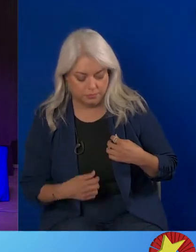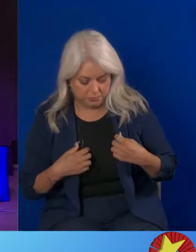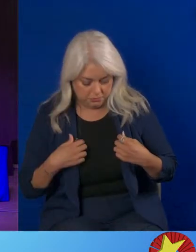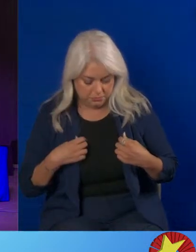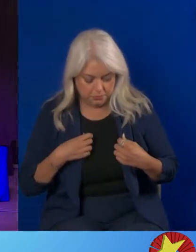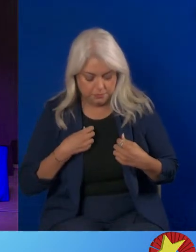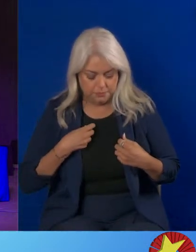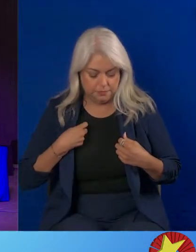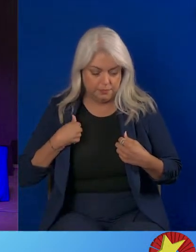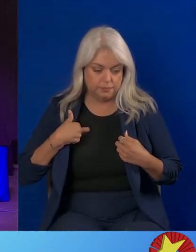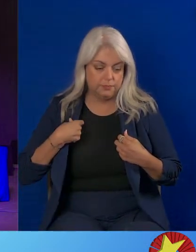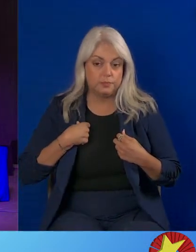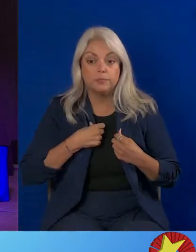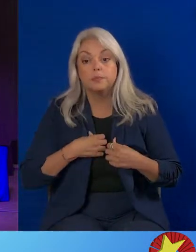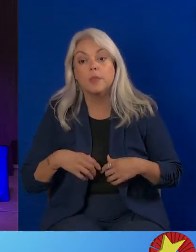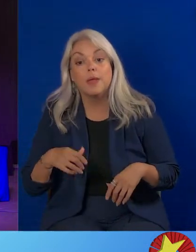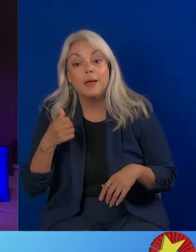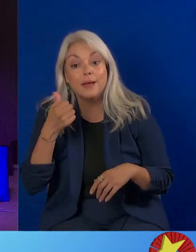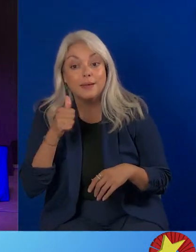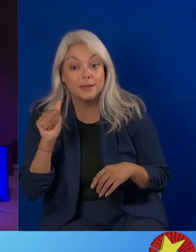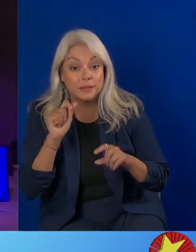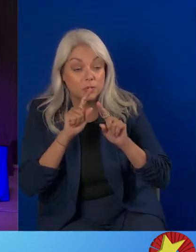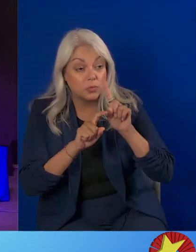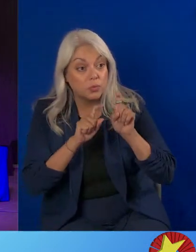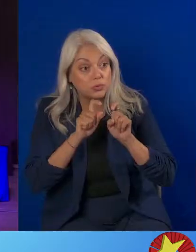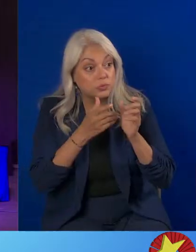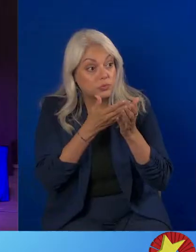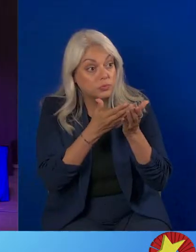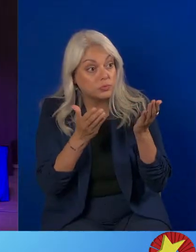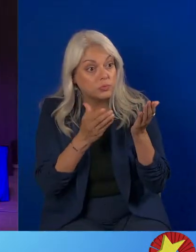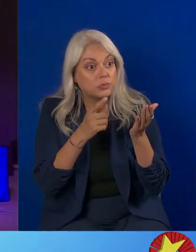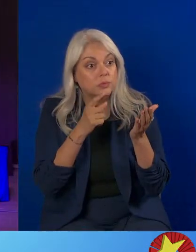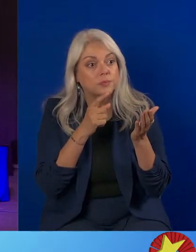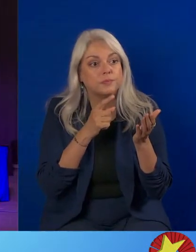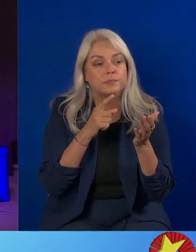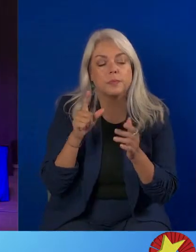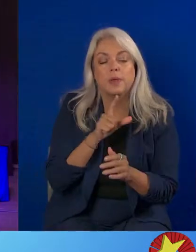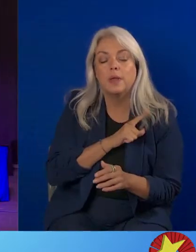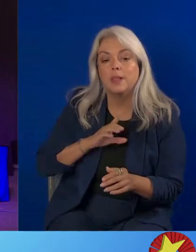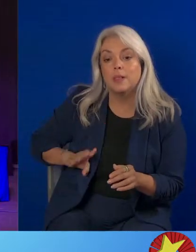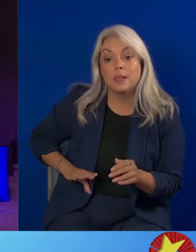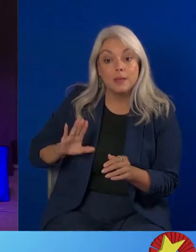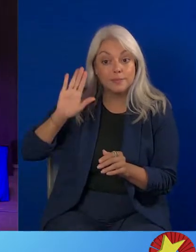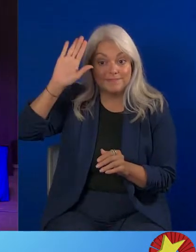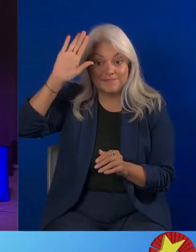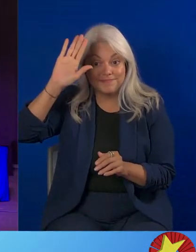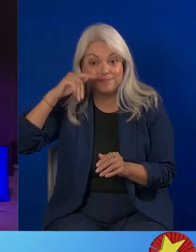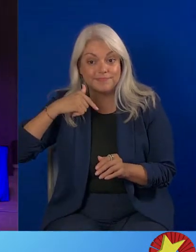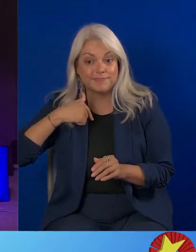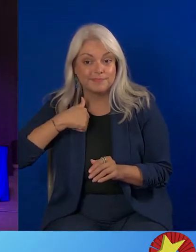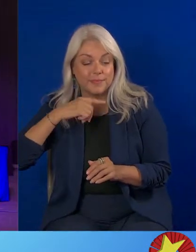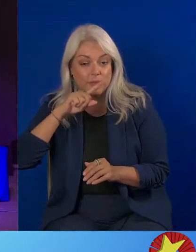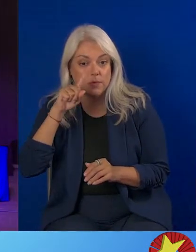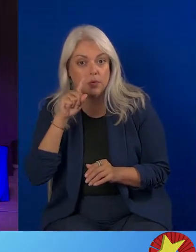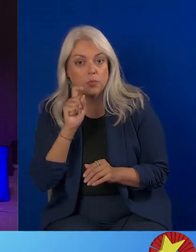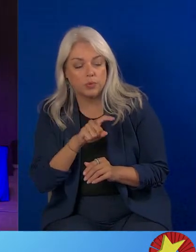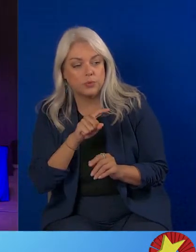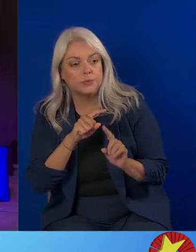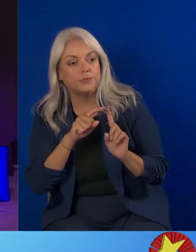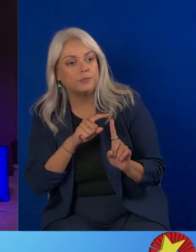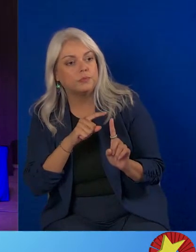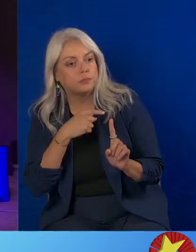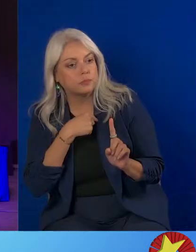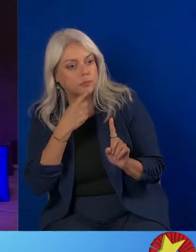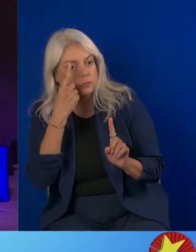Is there any questions or need of clarification? Yeah. Brittany, this is Linda. I do have a question. Can we